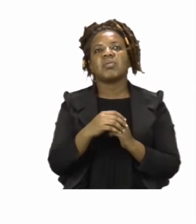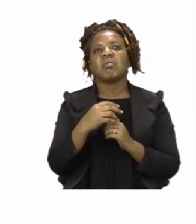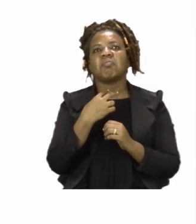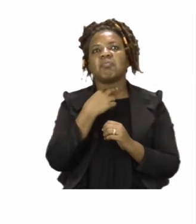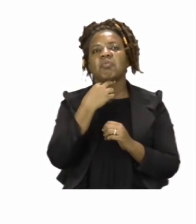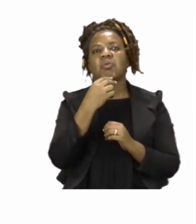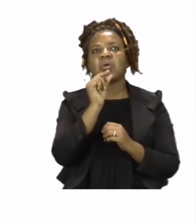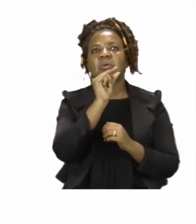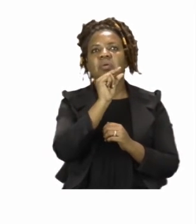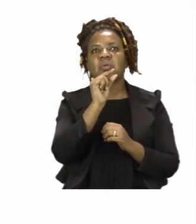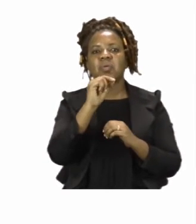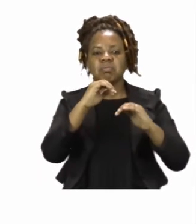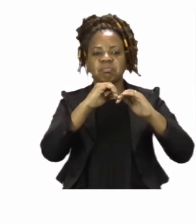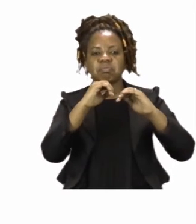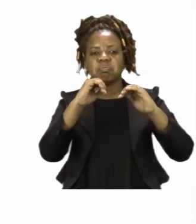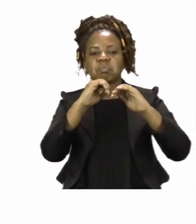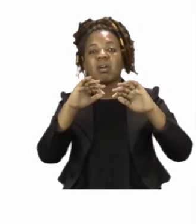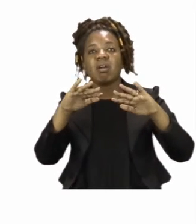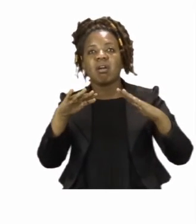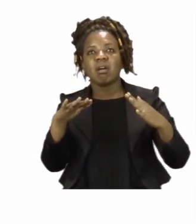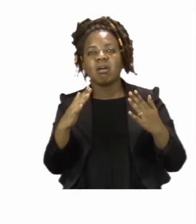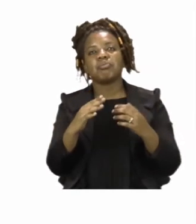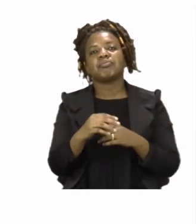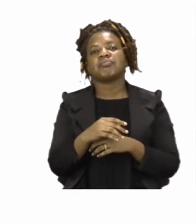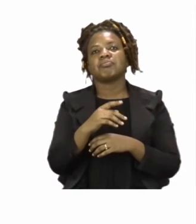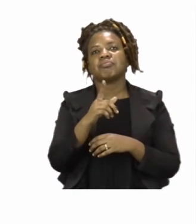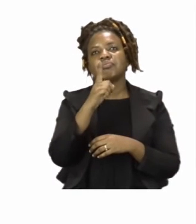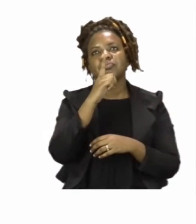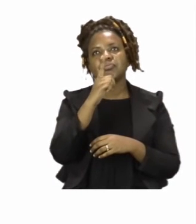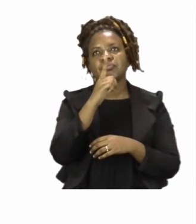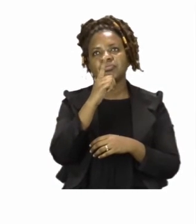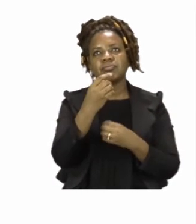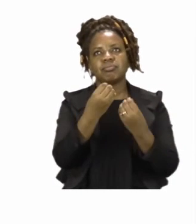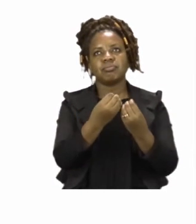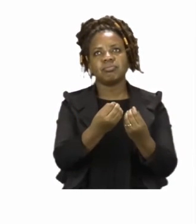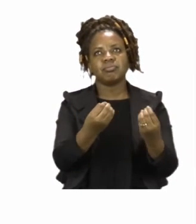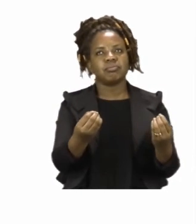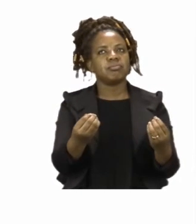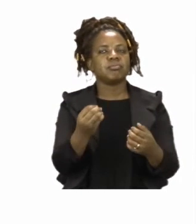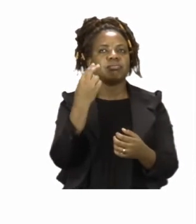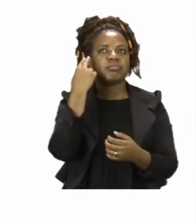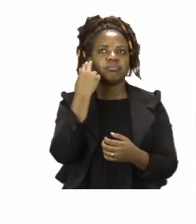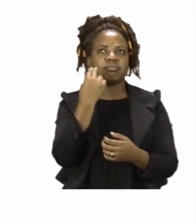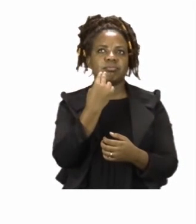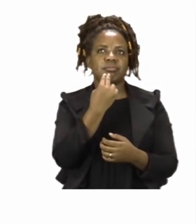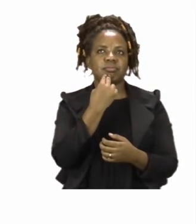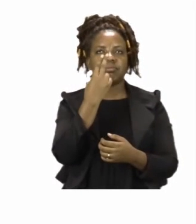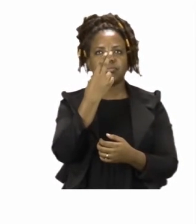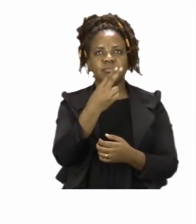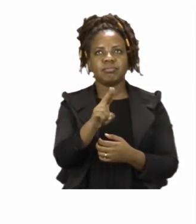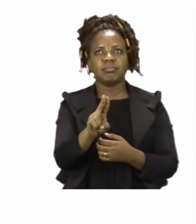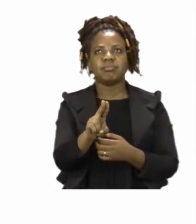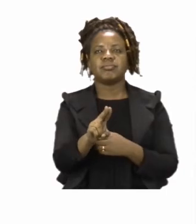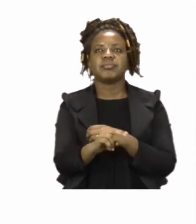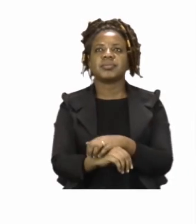syllables now syllables are the sounds a word